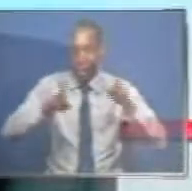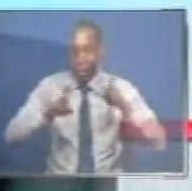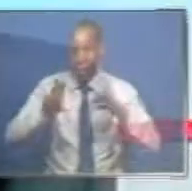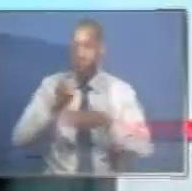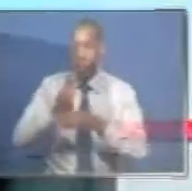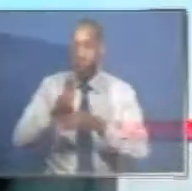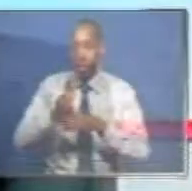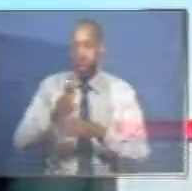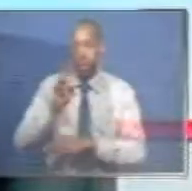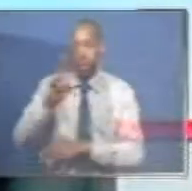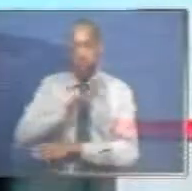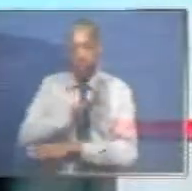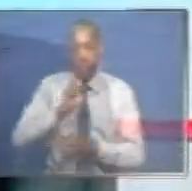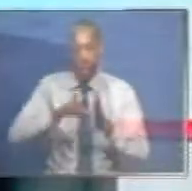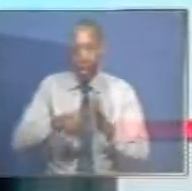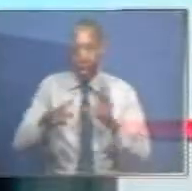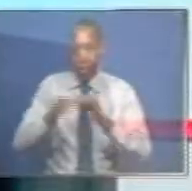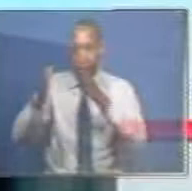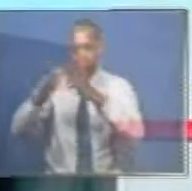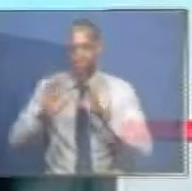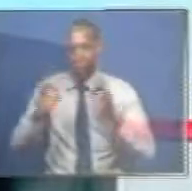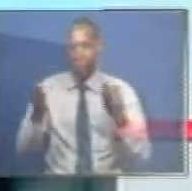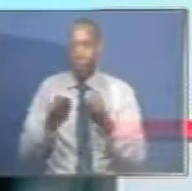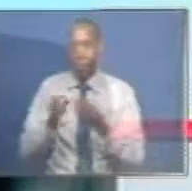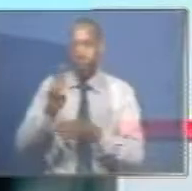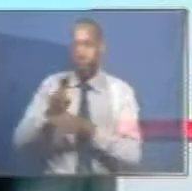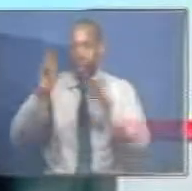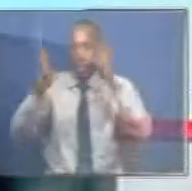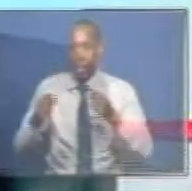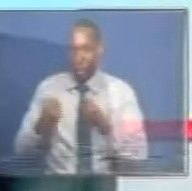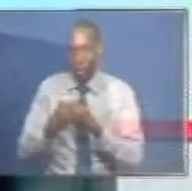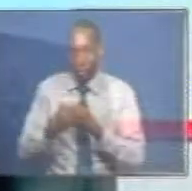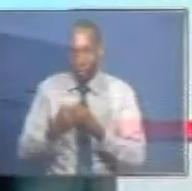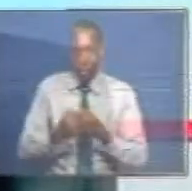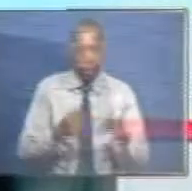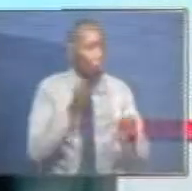p.m. Mm-hmm. and later join the Arsenal family in watching the international match. But do they do that?